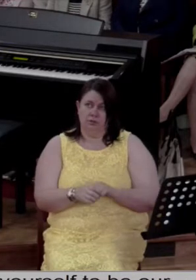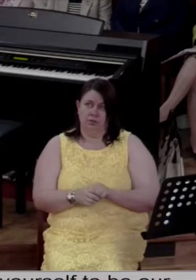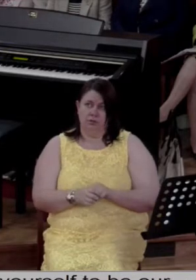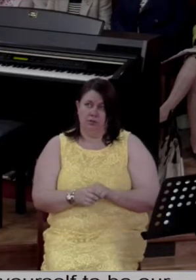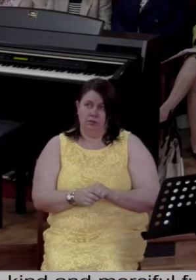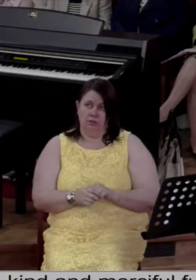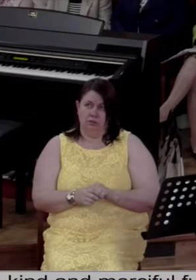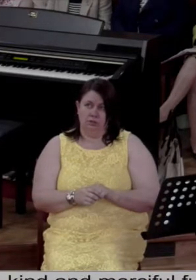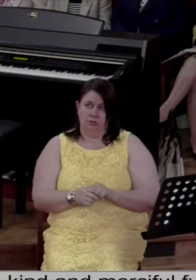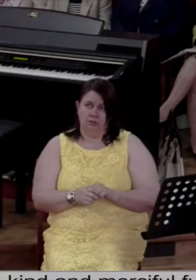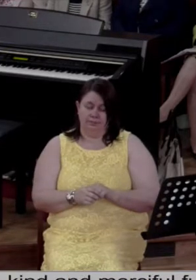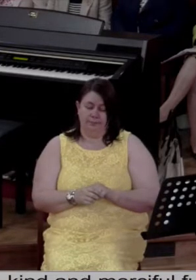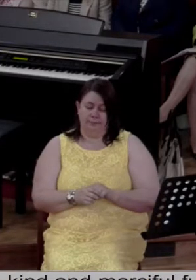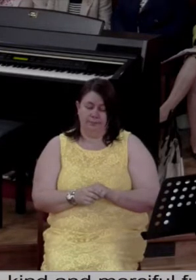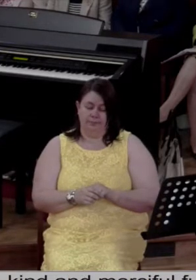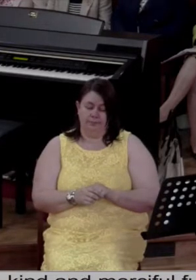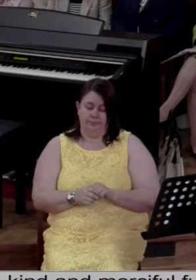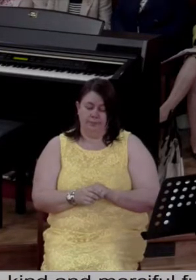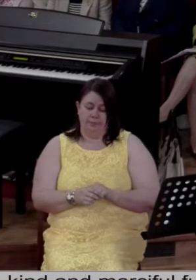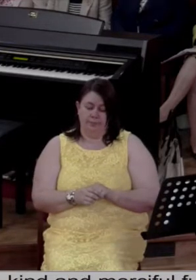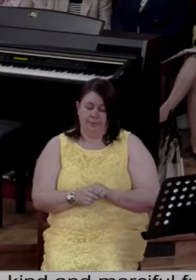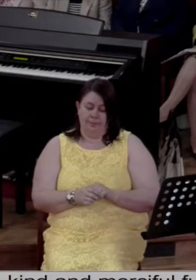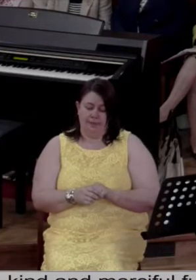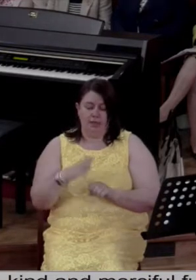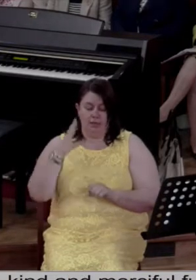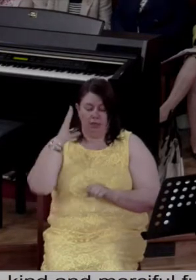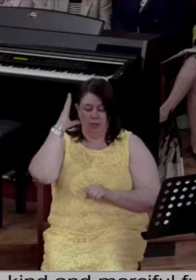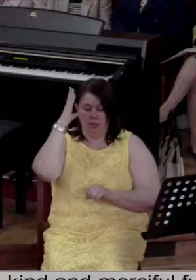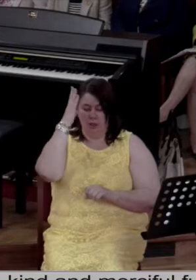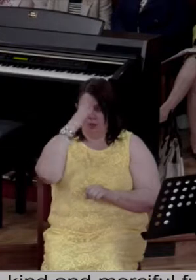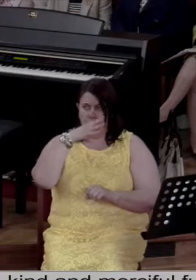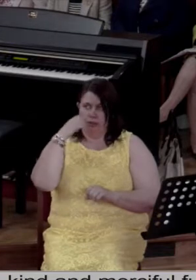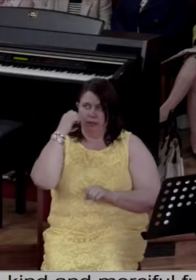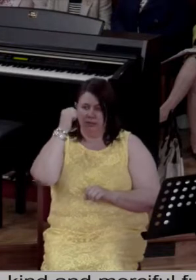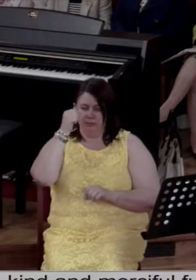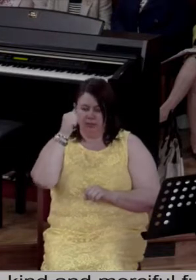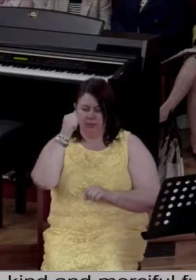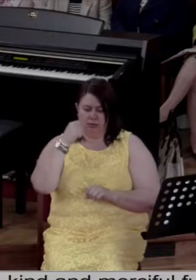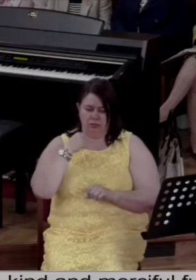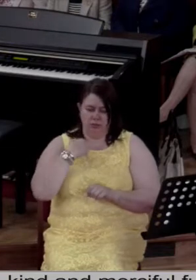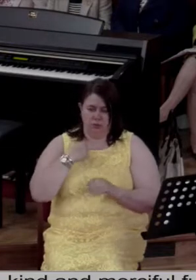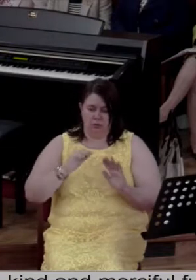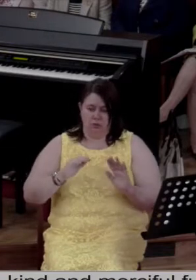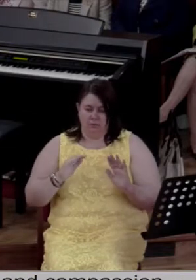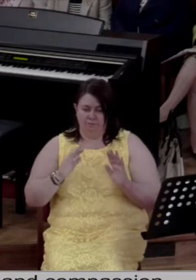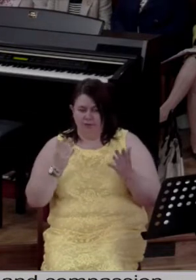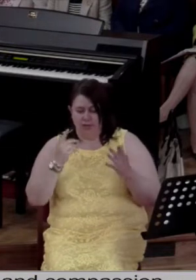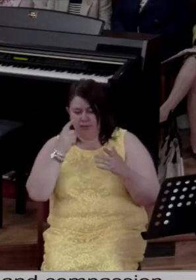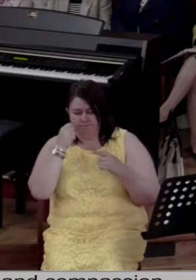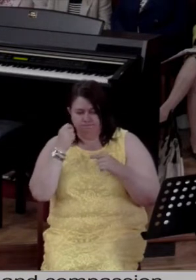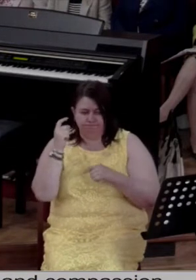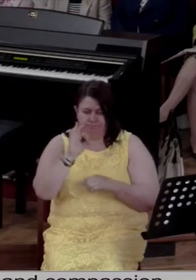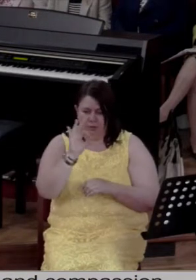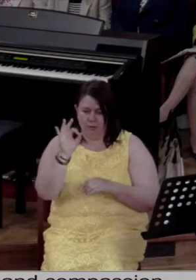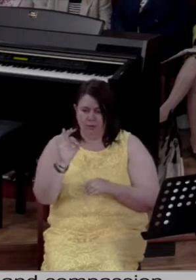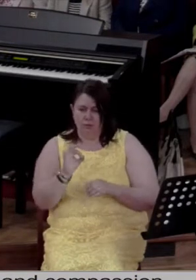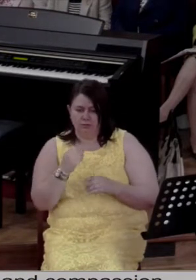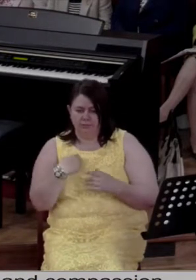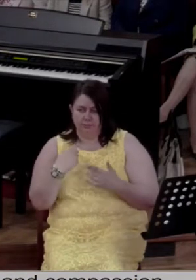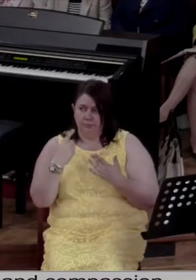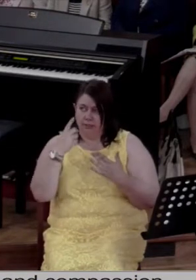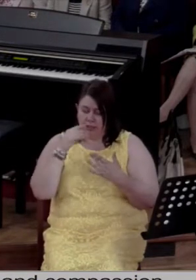Holy Spirit, you are free and mysterious, the source of guidance